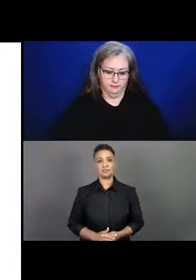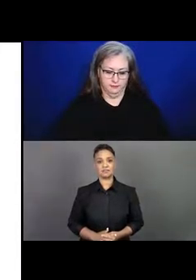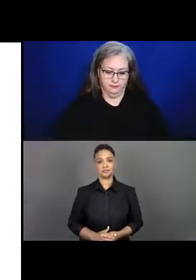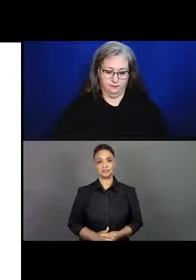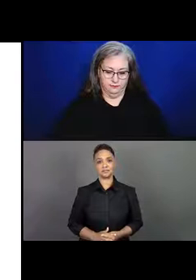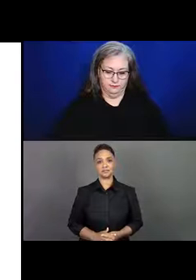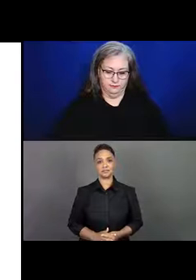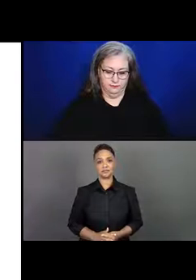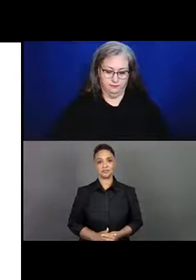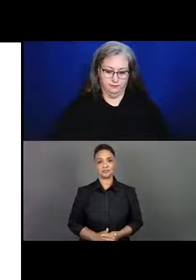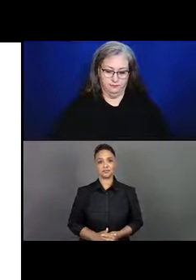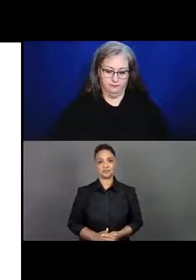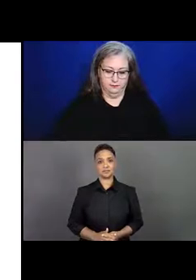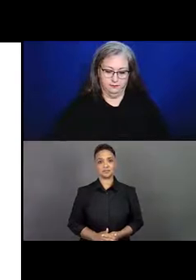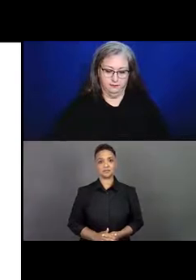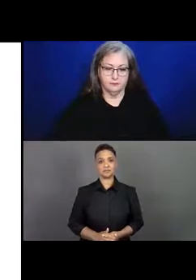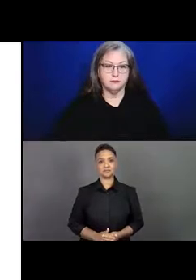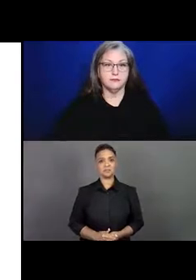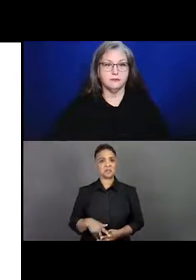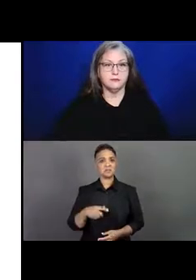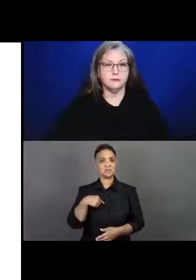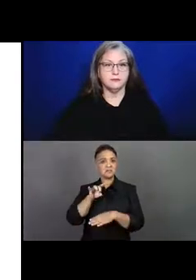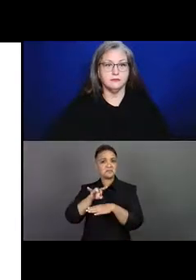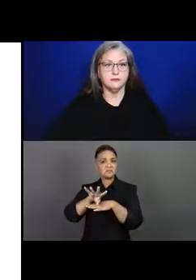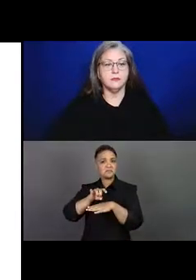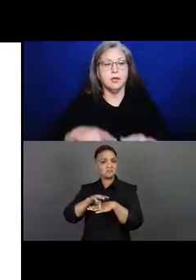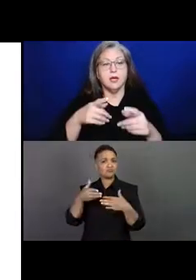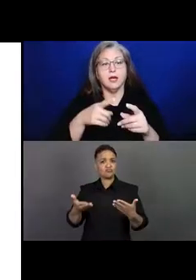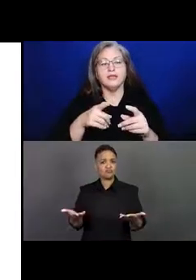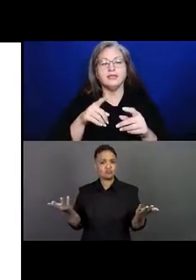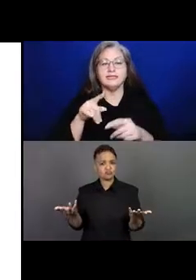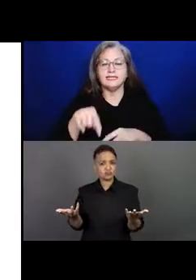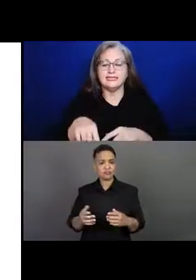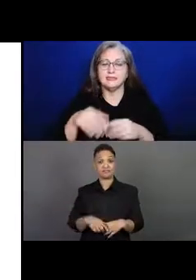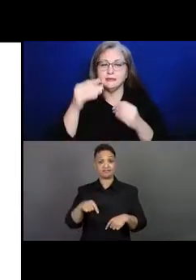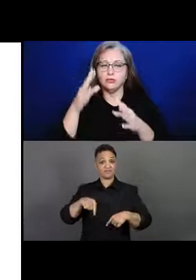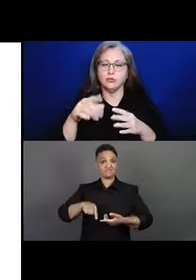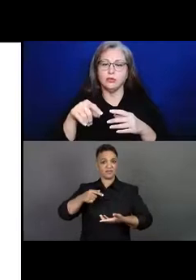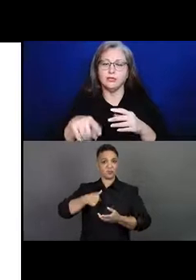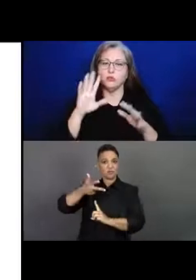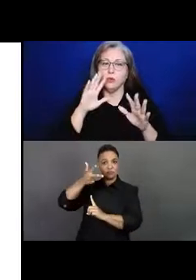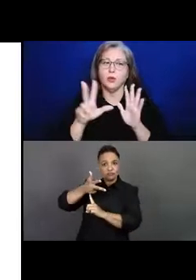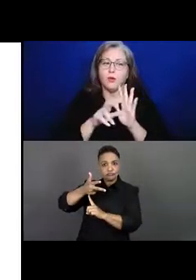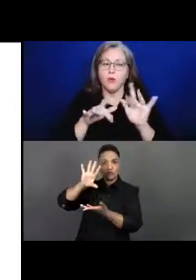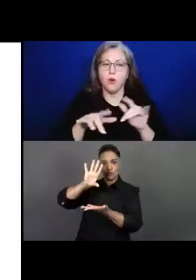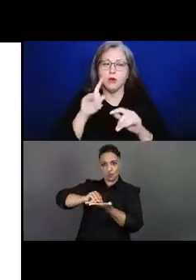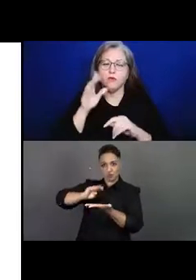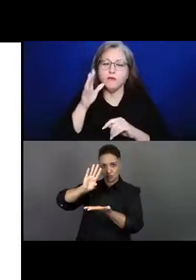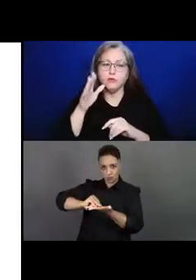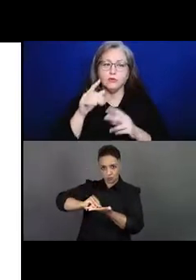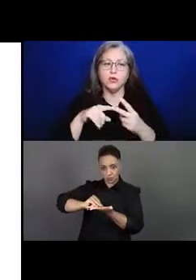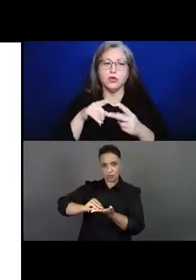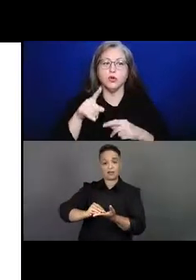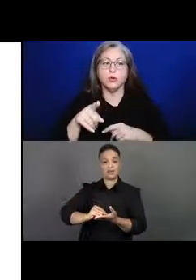Under the session tips quickly, this session is recorded for future use. Both your microphone and